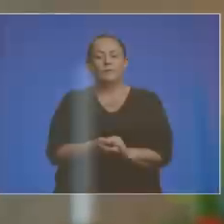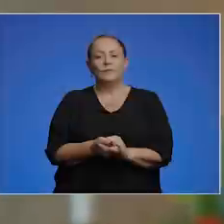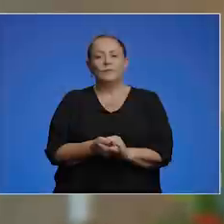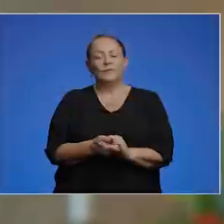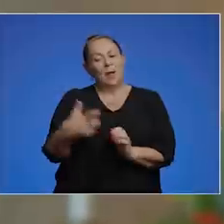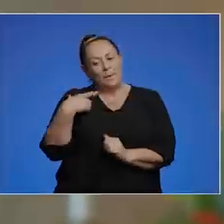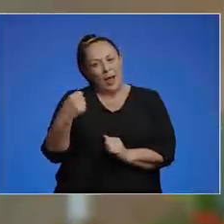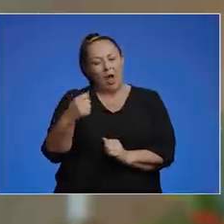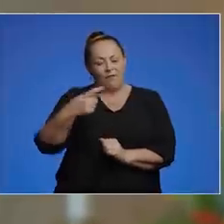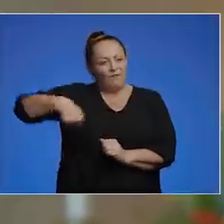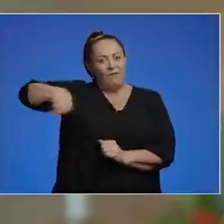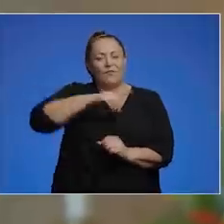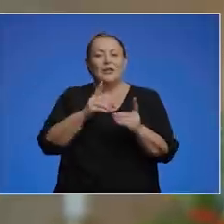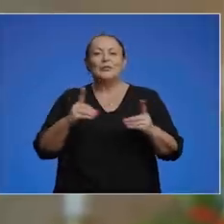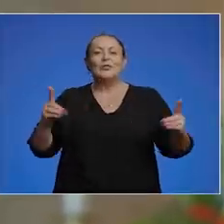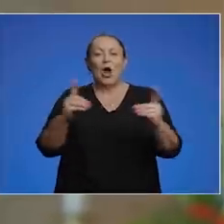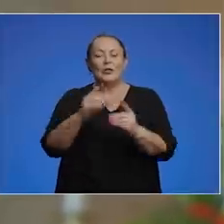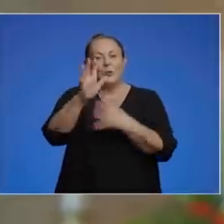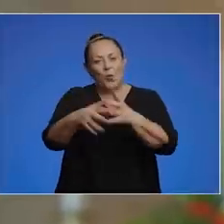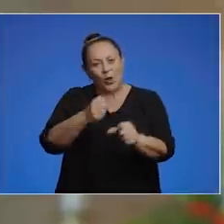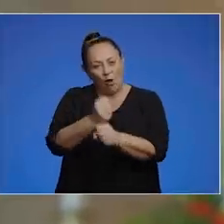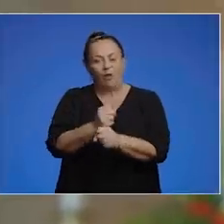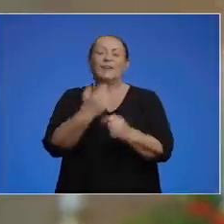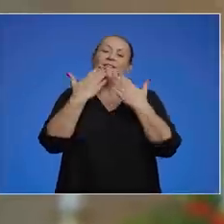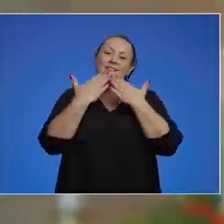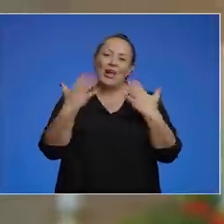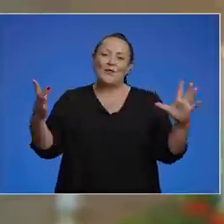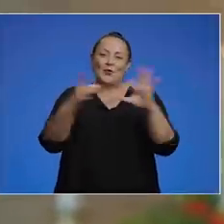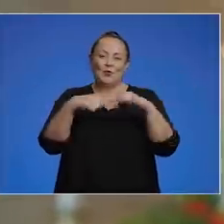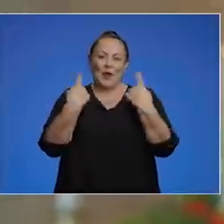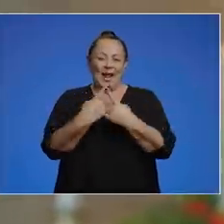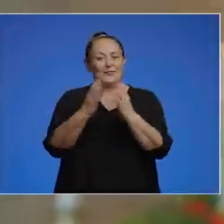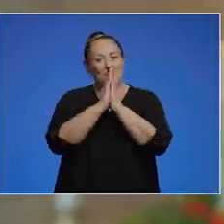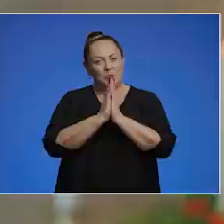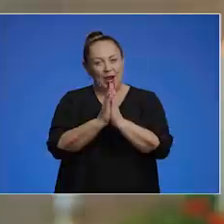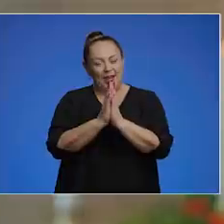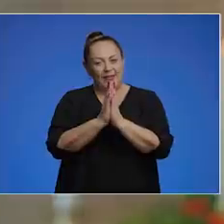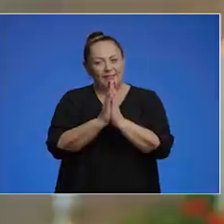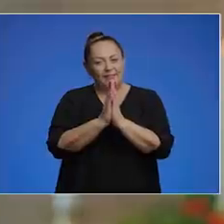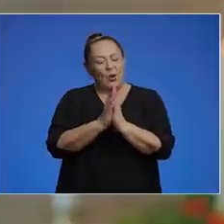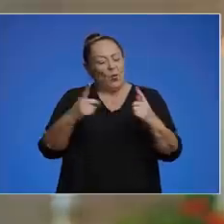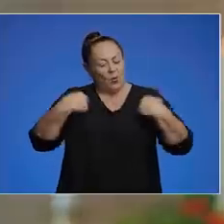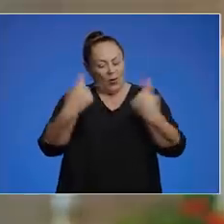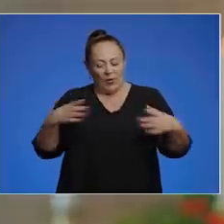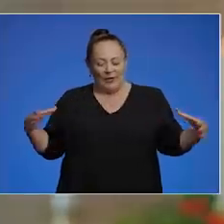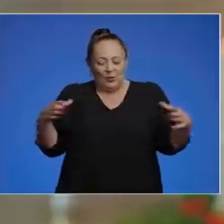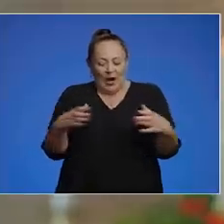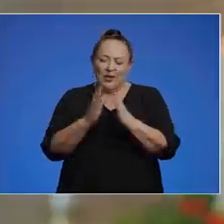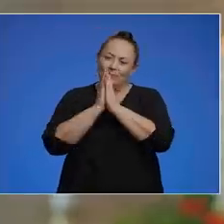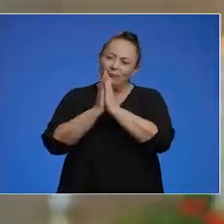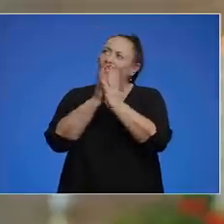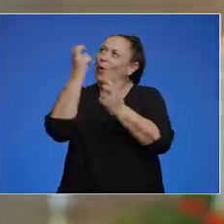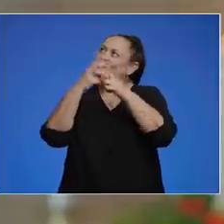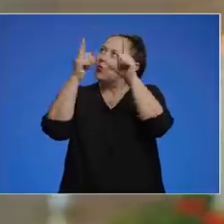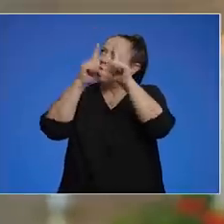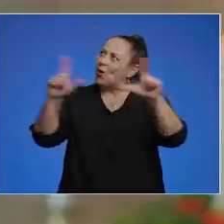On behalf of the Diocese of Wollongong, thank you for joining us for this time of prayer. There's nothing more powerful than seeking the Lord together, people